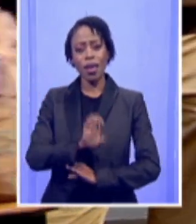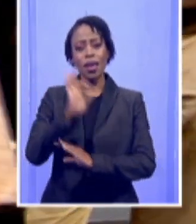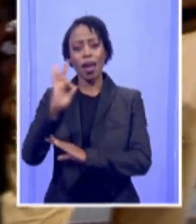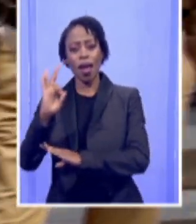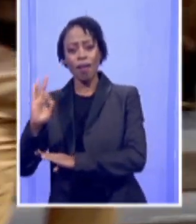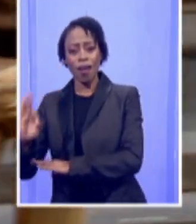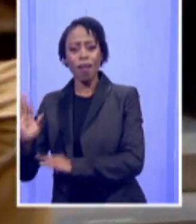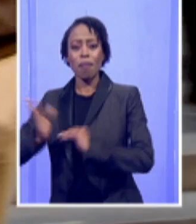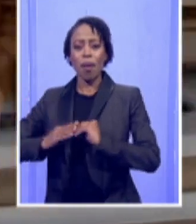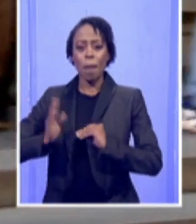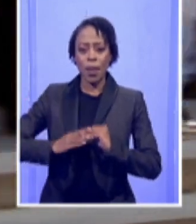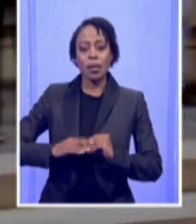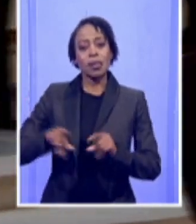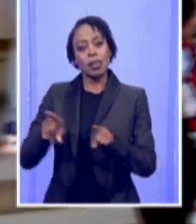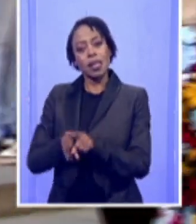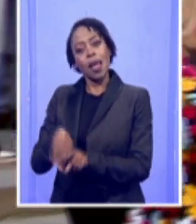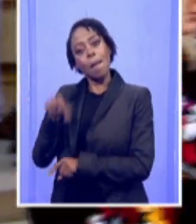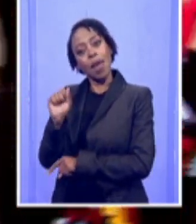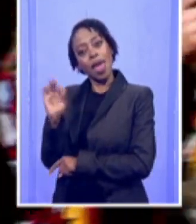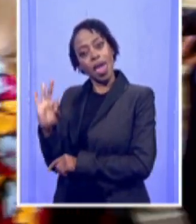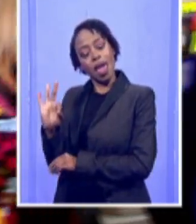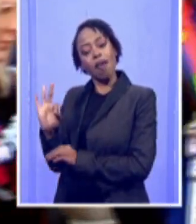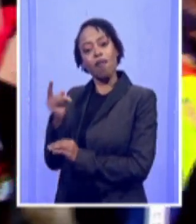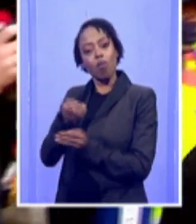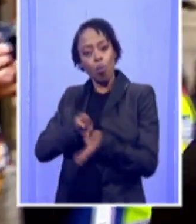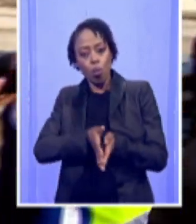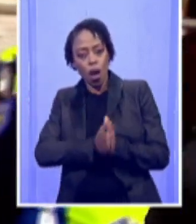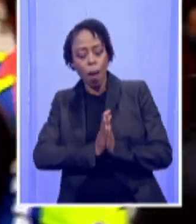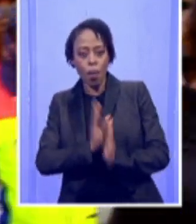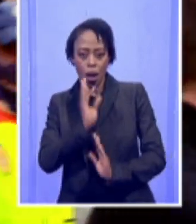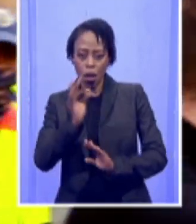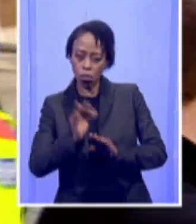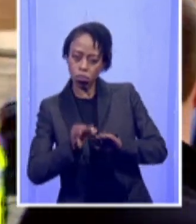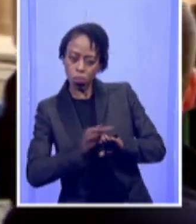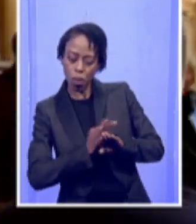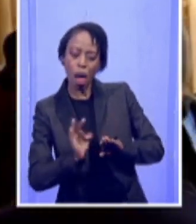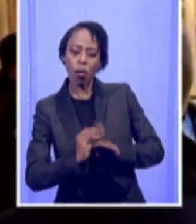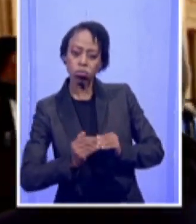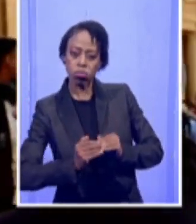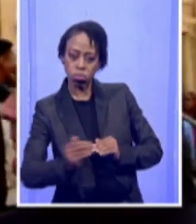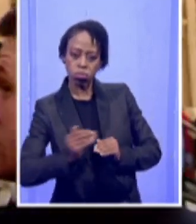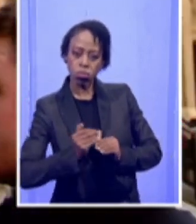that AfriForum is planning to appeal this judgment that they've